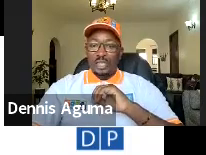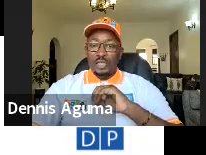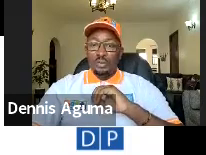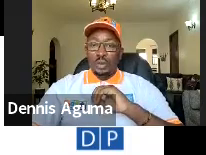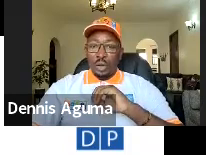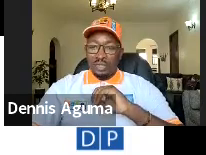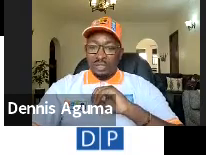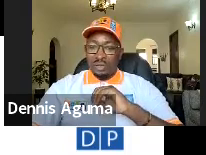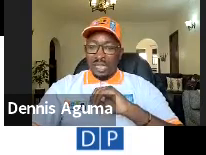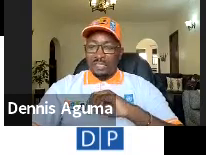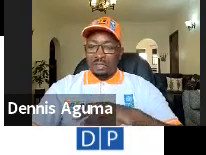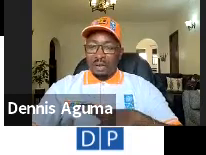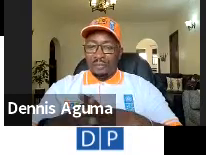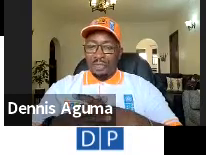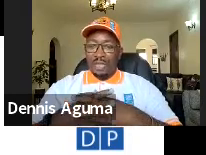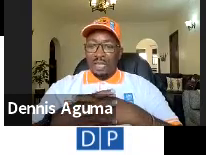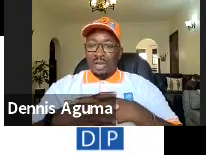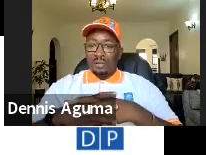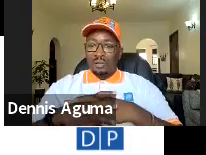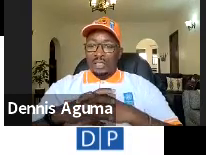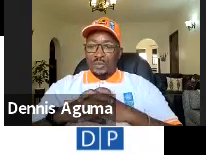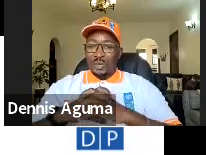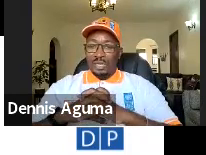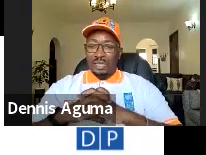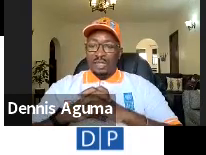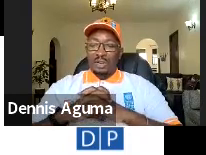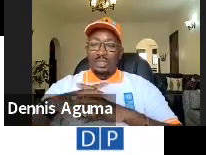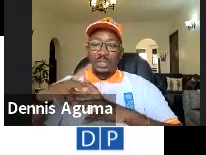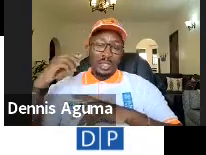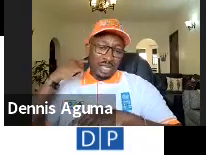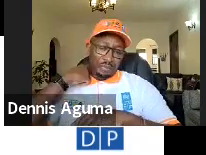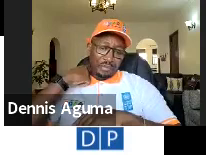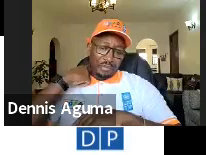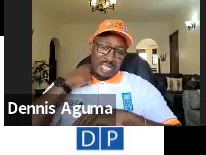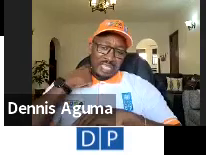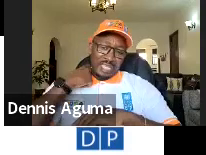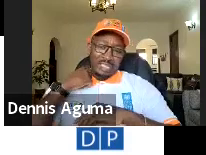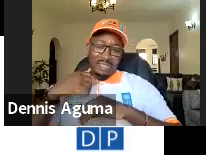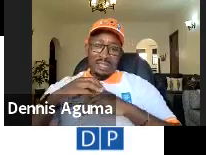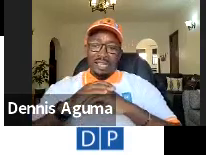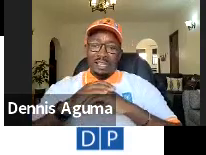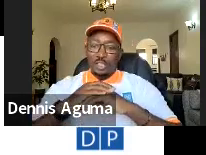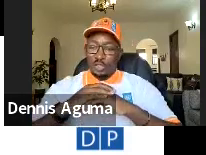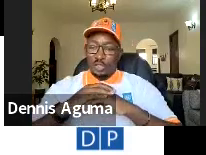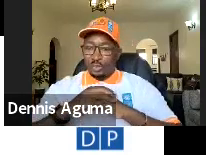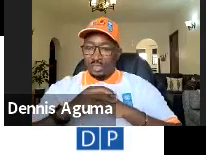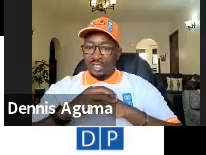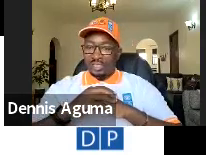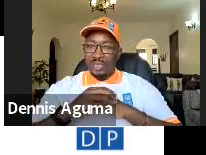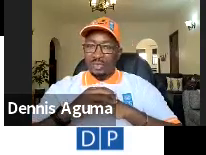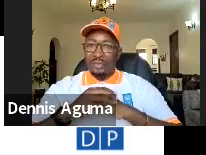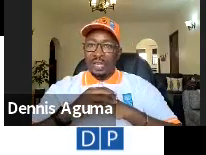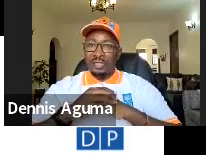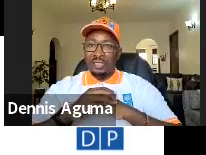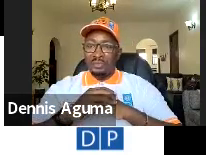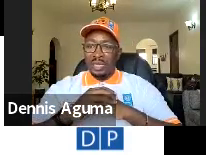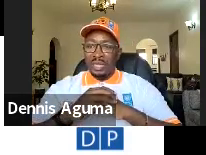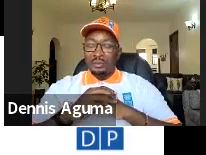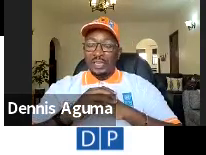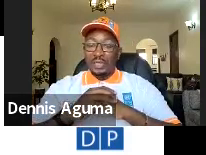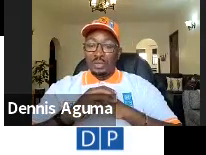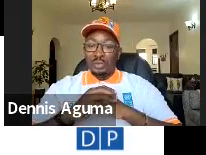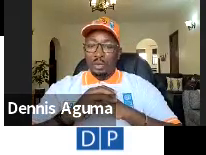media. Please do follow us on Instagram, on Facebook, on Twitter, LinkedIn, and YouTube. I think the handles, if you can see